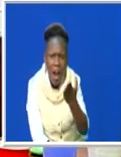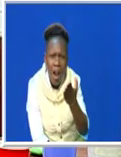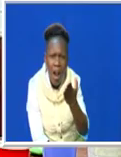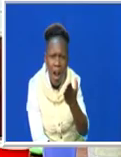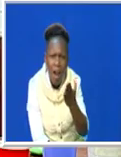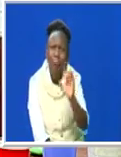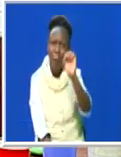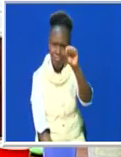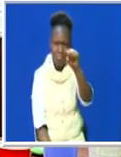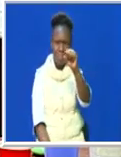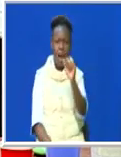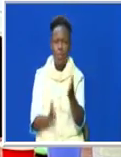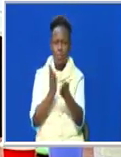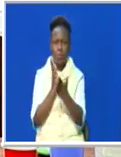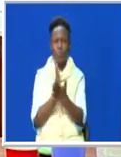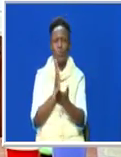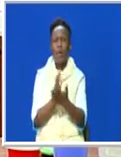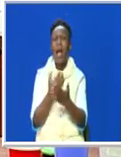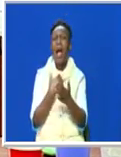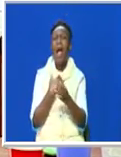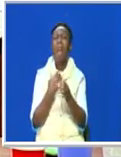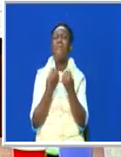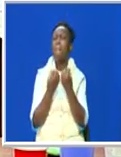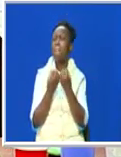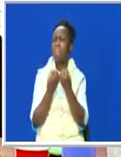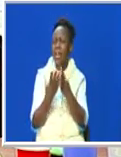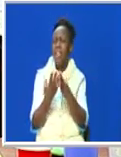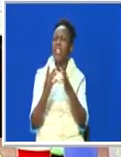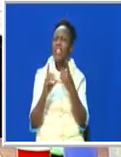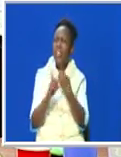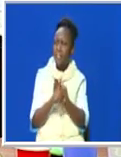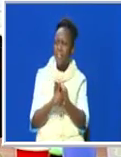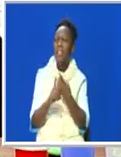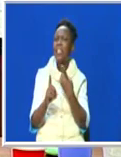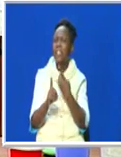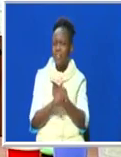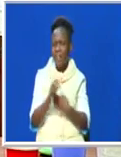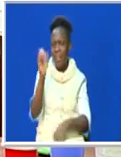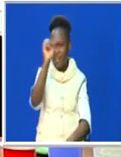Good. There are many shapes around you.